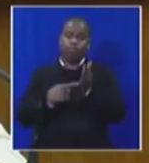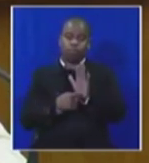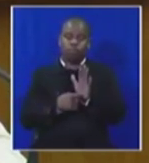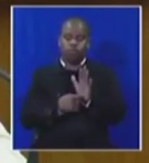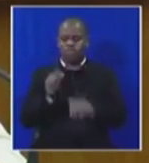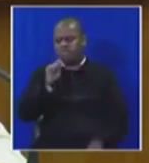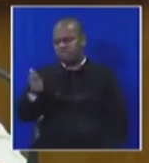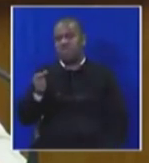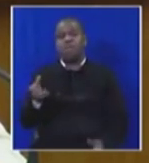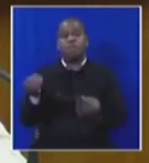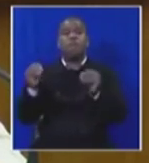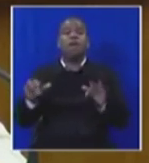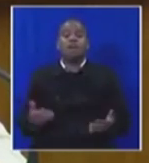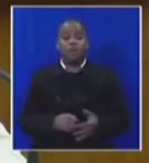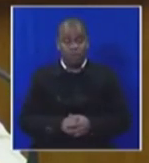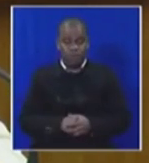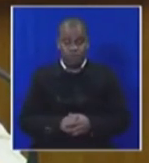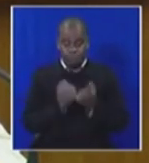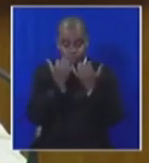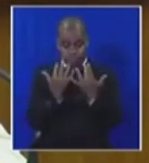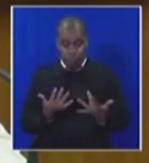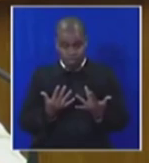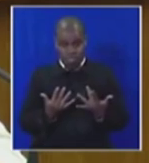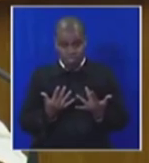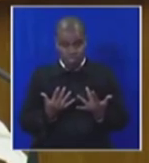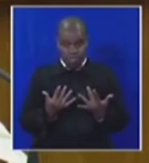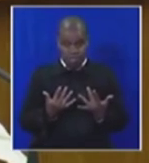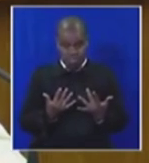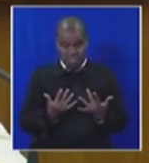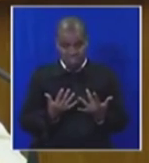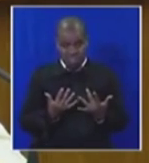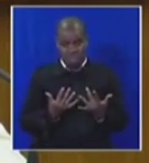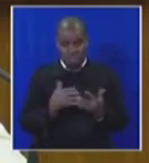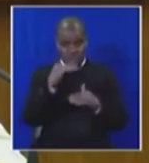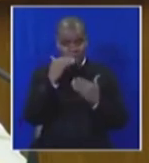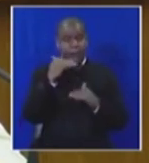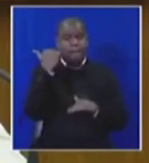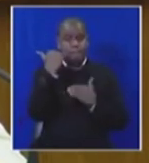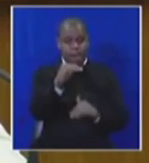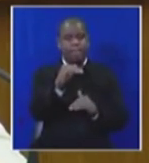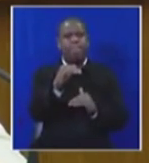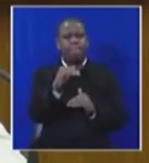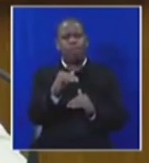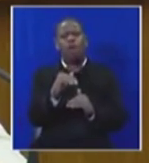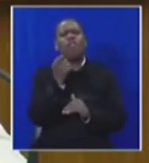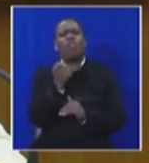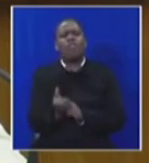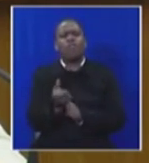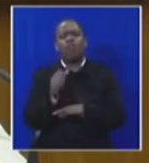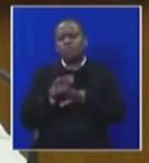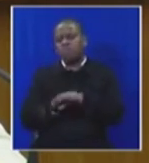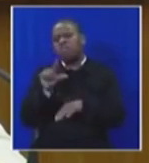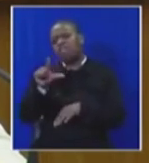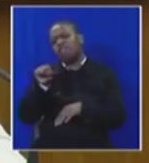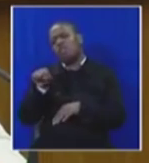will be found, given that the only budget cuts that were announced during SONA were minor and would do very little to meet the estimated